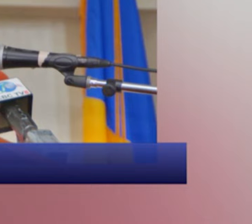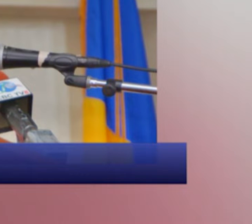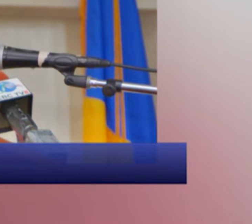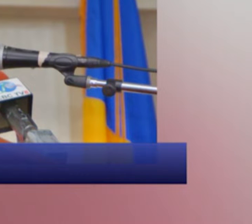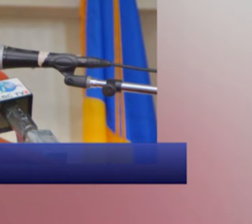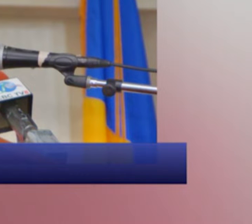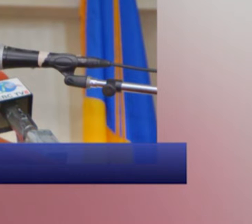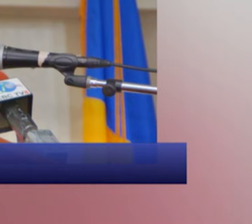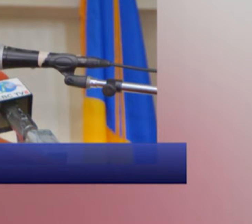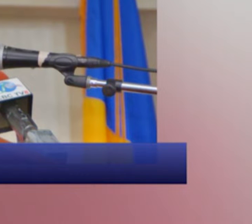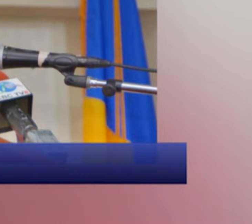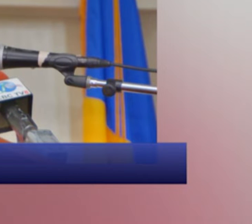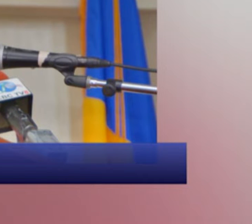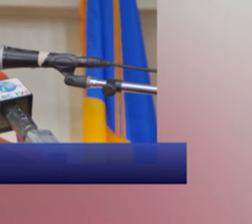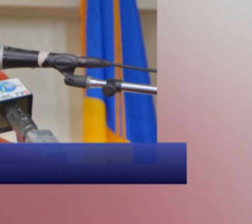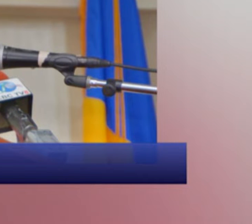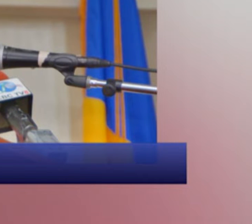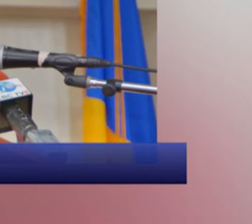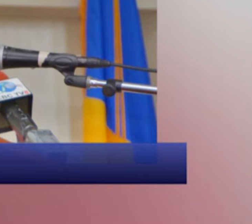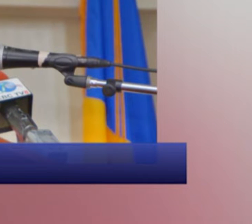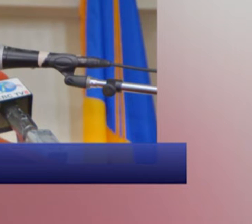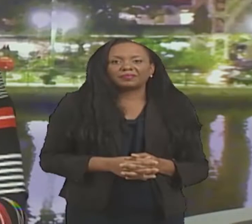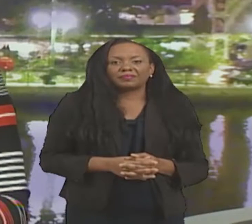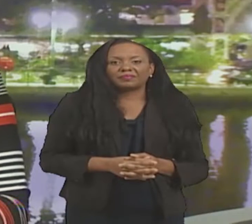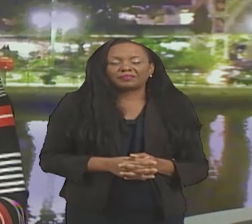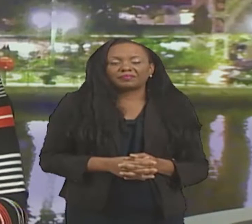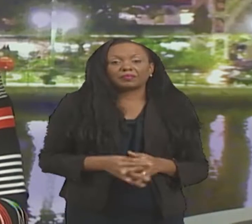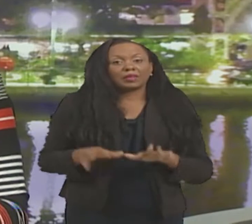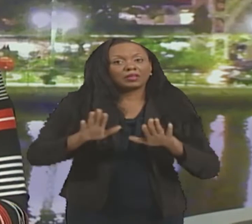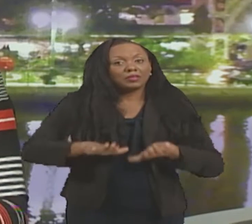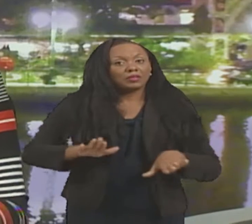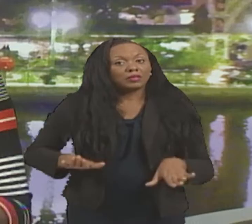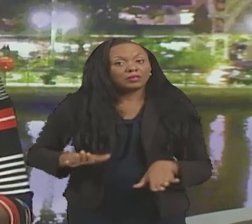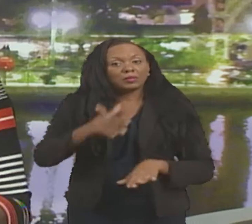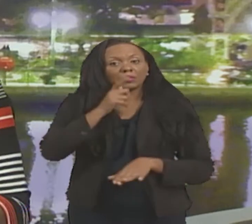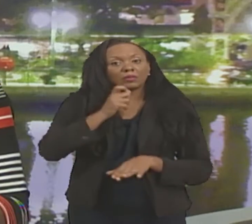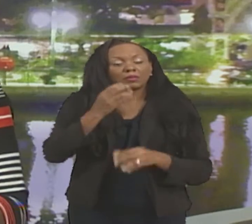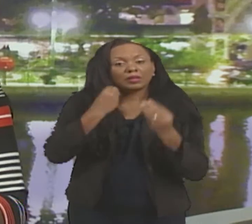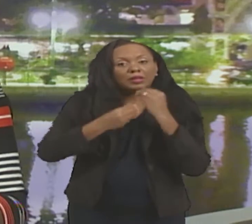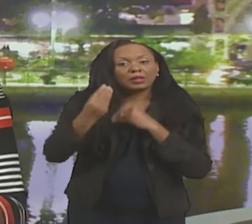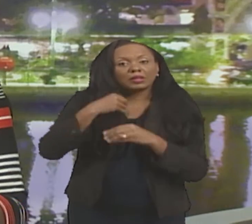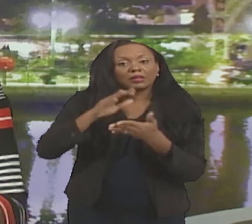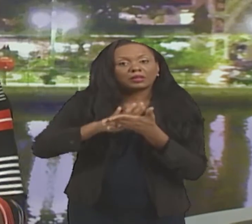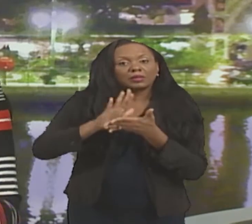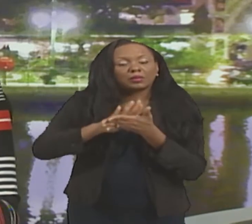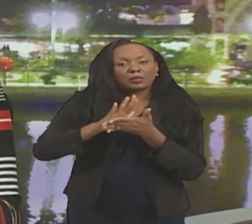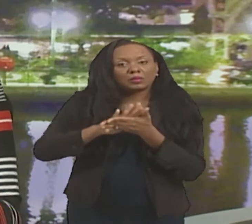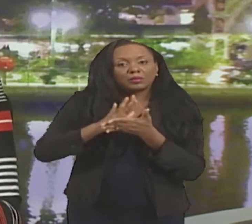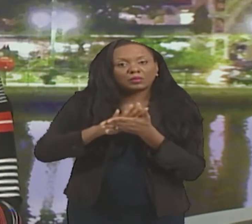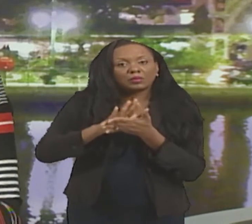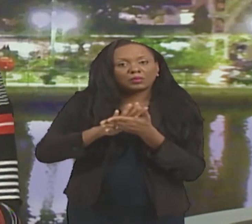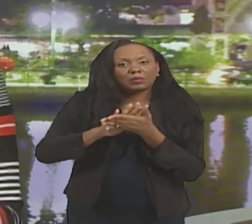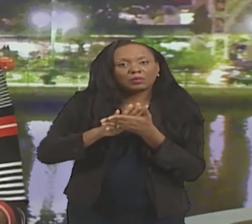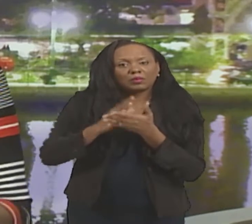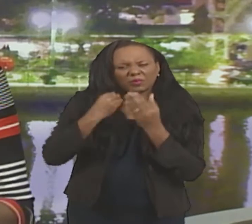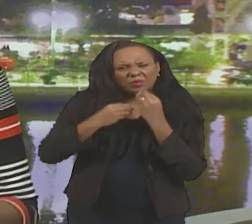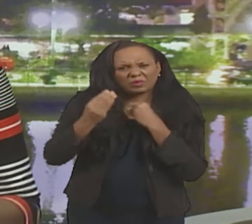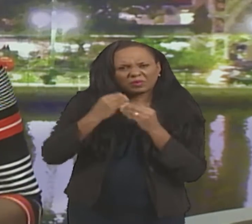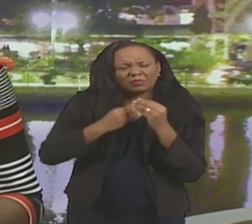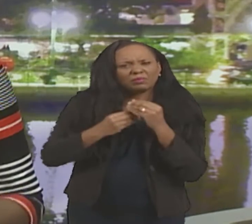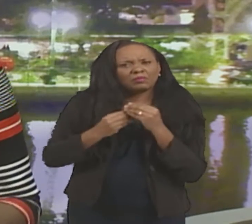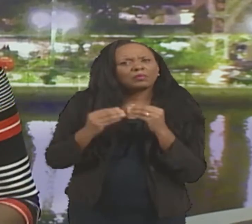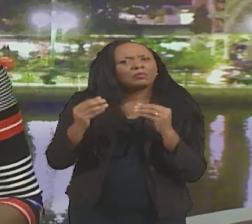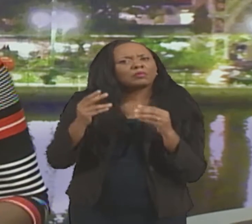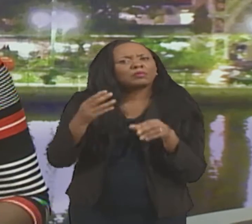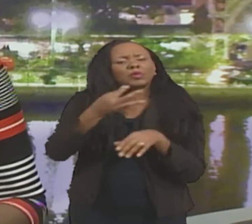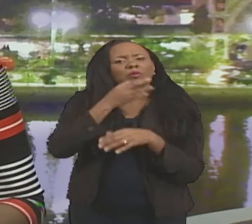of how the agreement would be met. Children who use school meals should soon have some healthier choices available